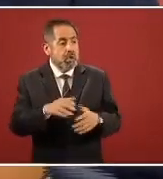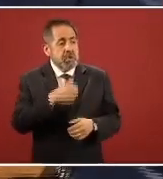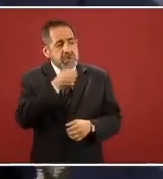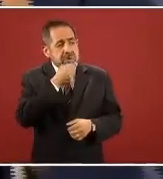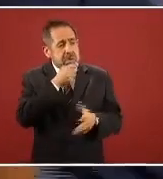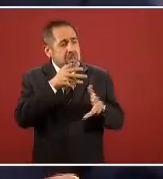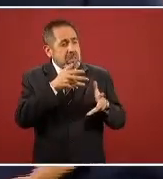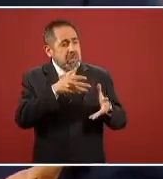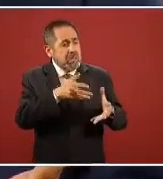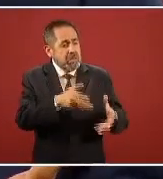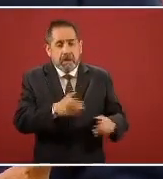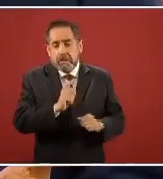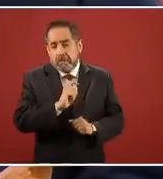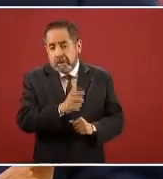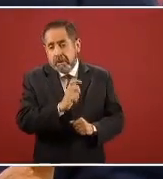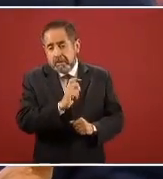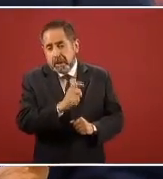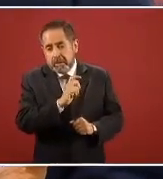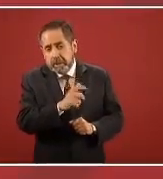sigamos pagando